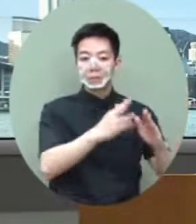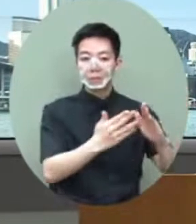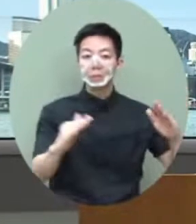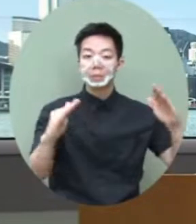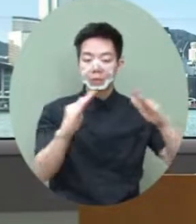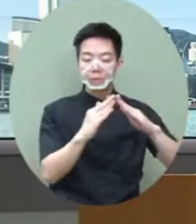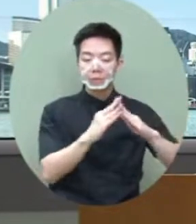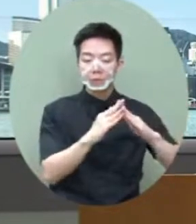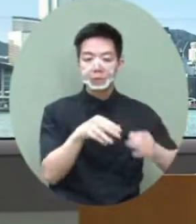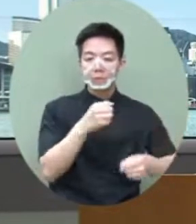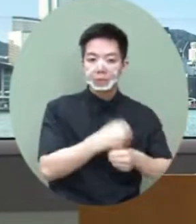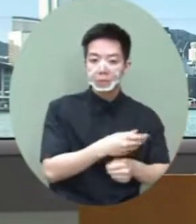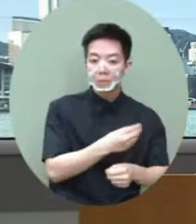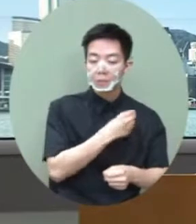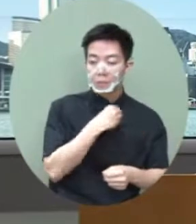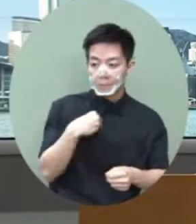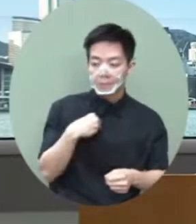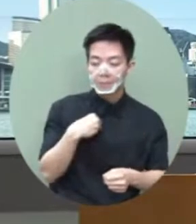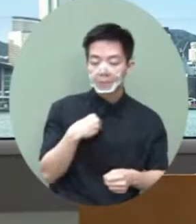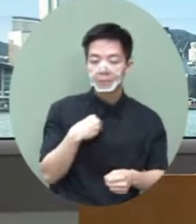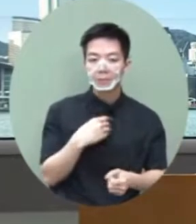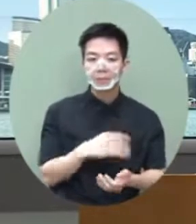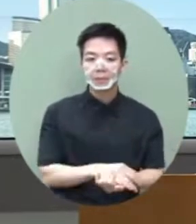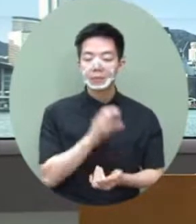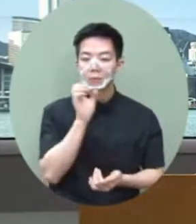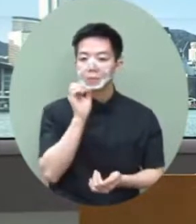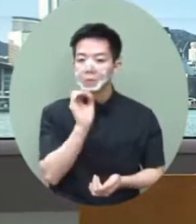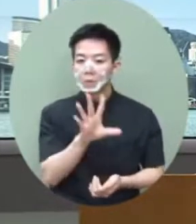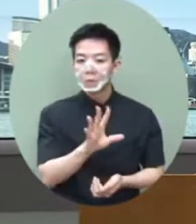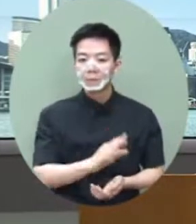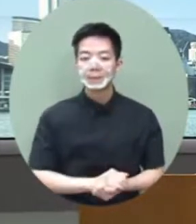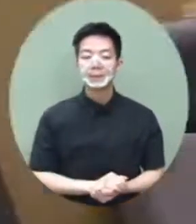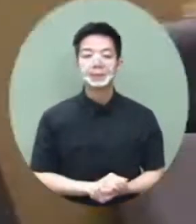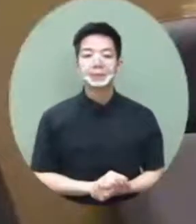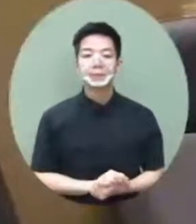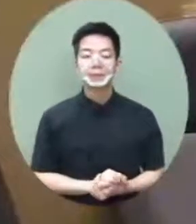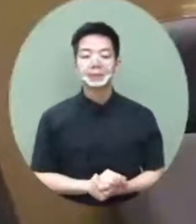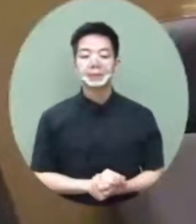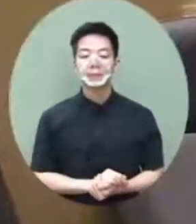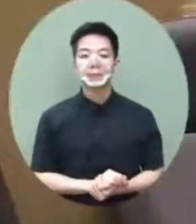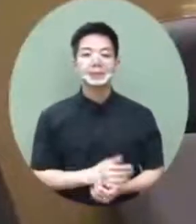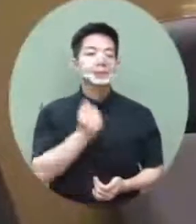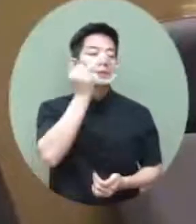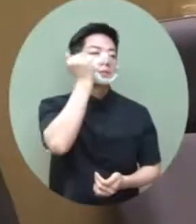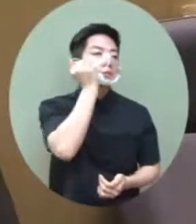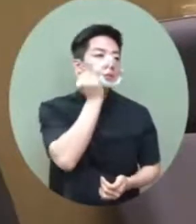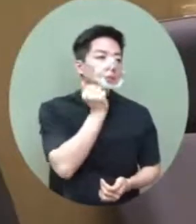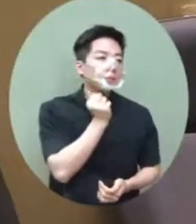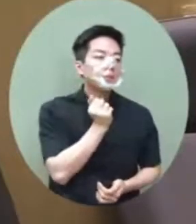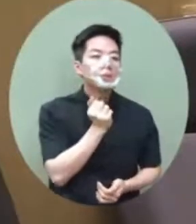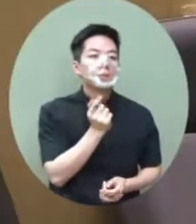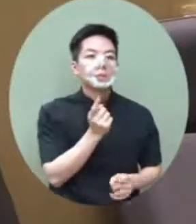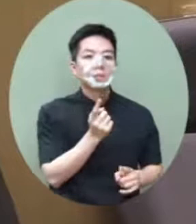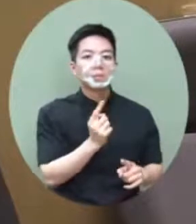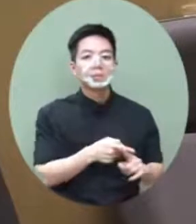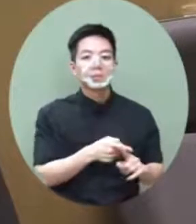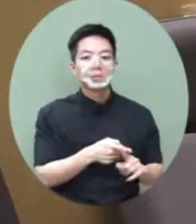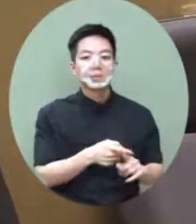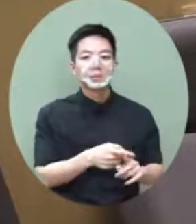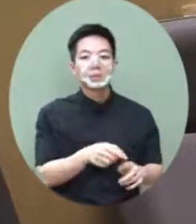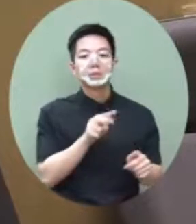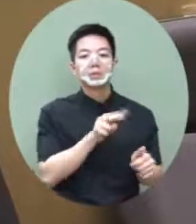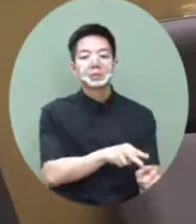For the community isolation facility under the charge of the Social Welfare Department, there was a doctor commenting